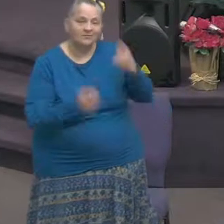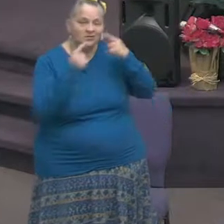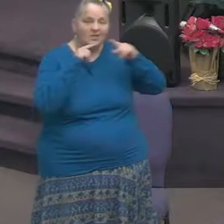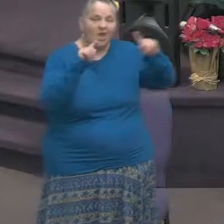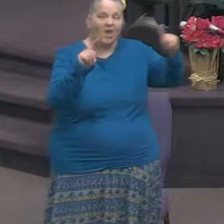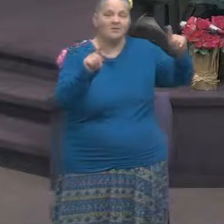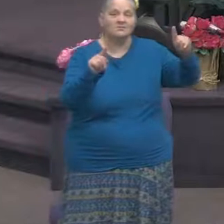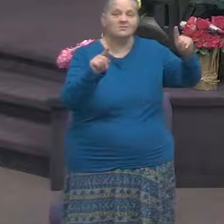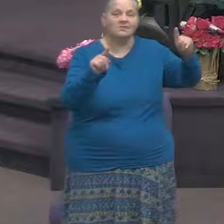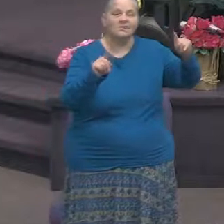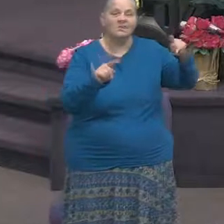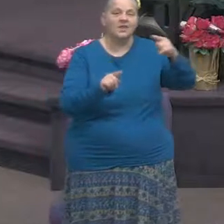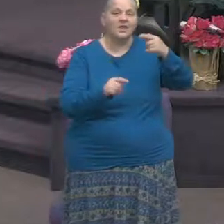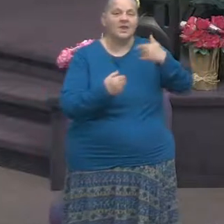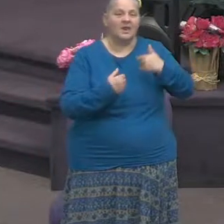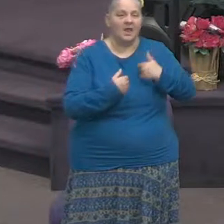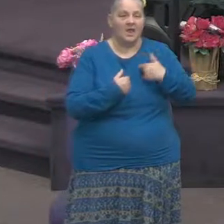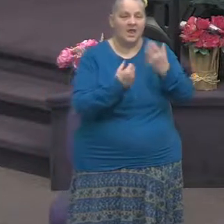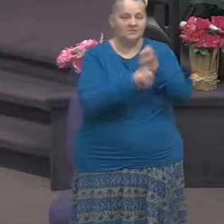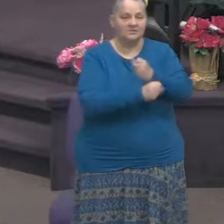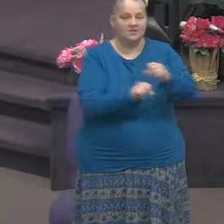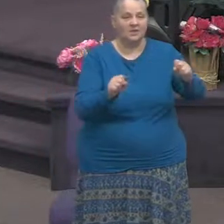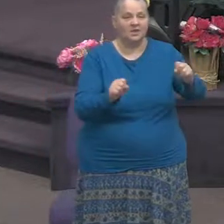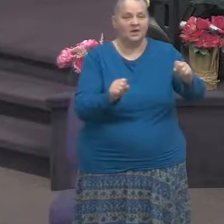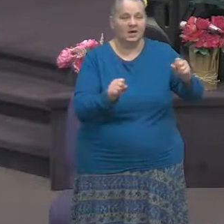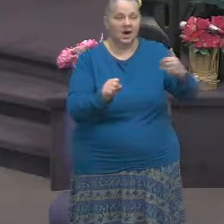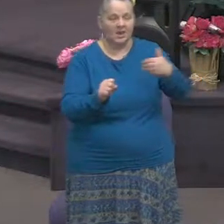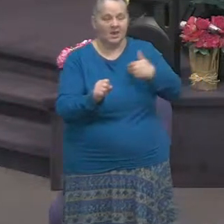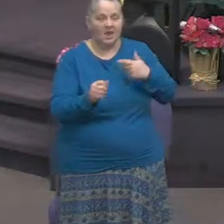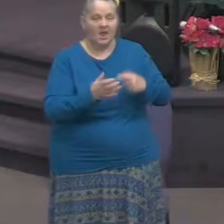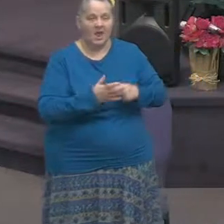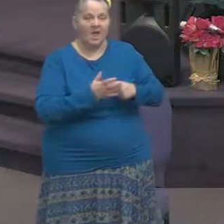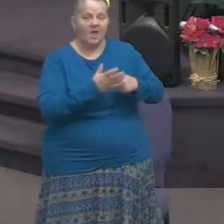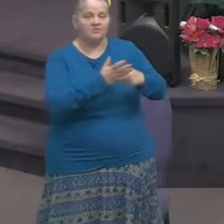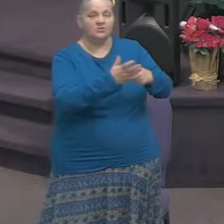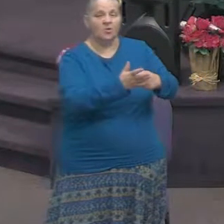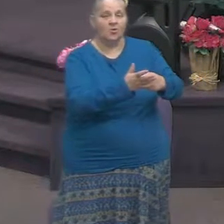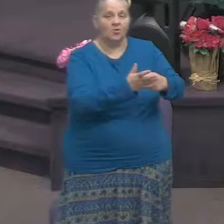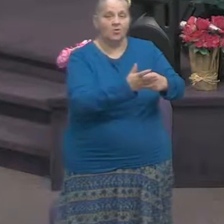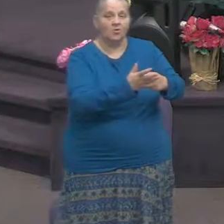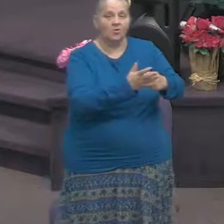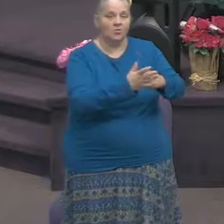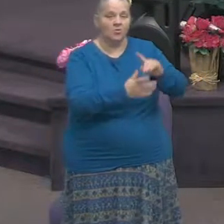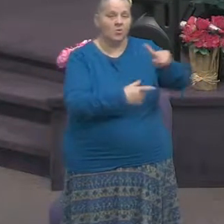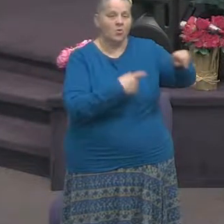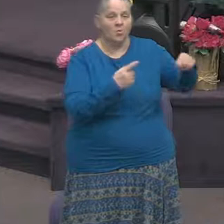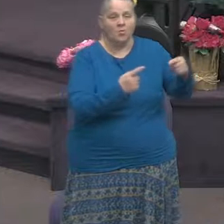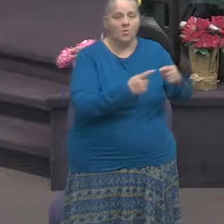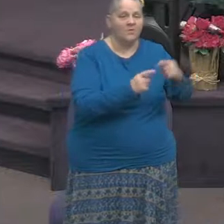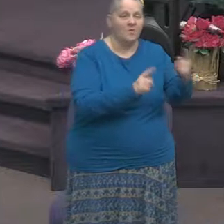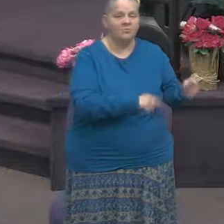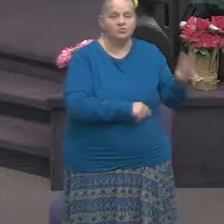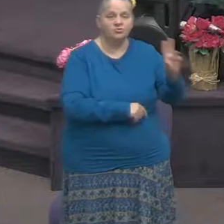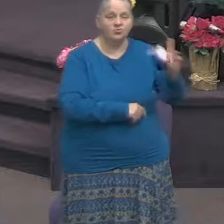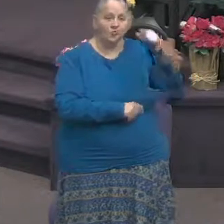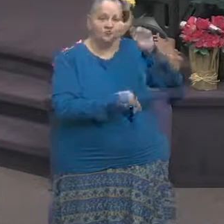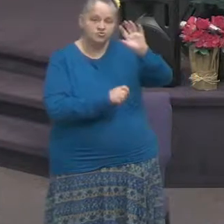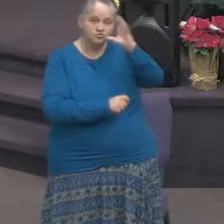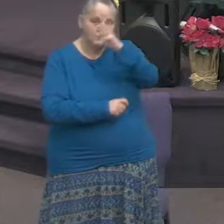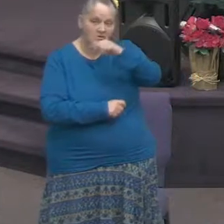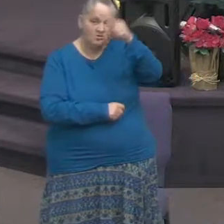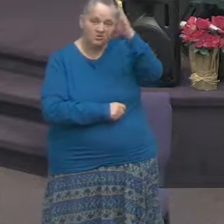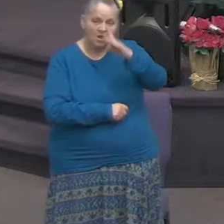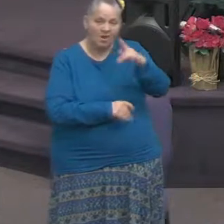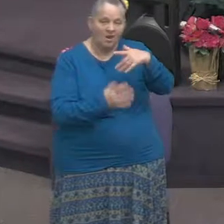I have declared, and I have saved, and I have showed, when there was no